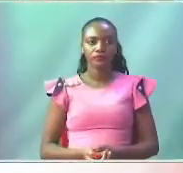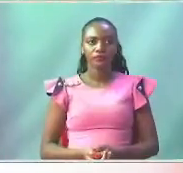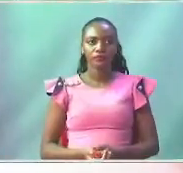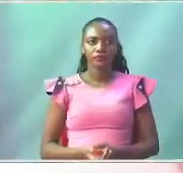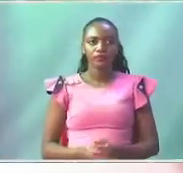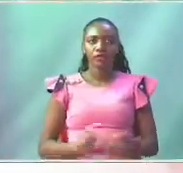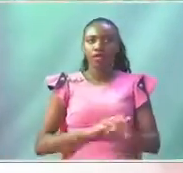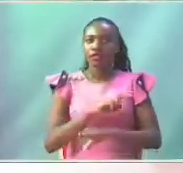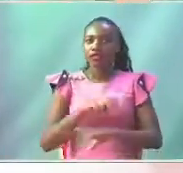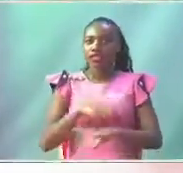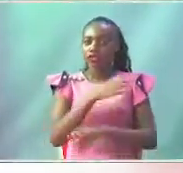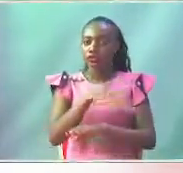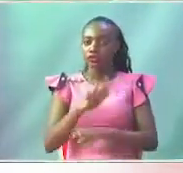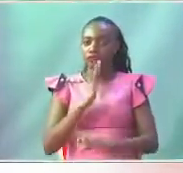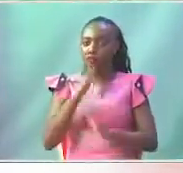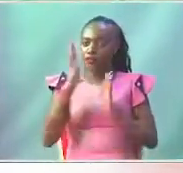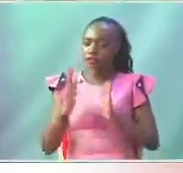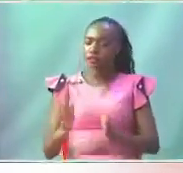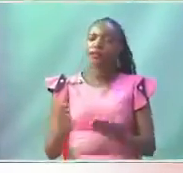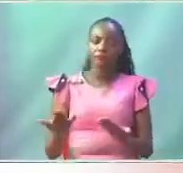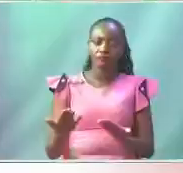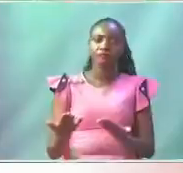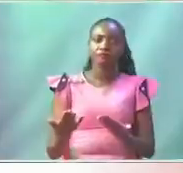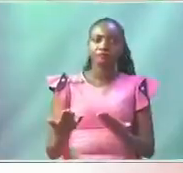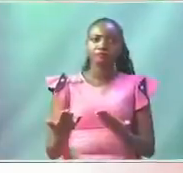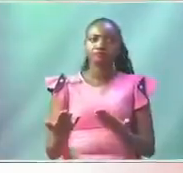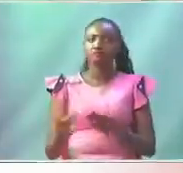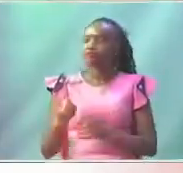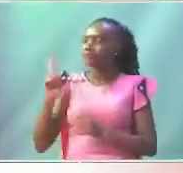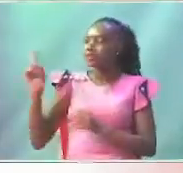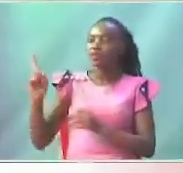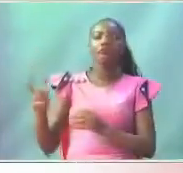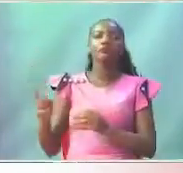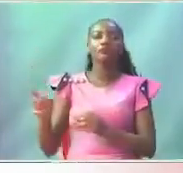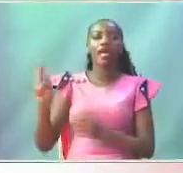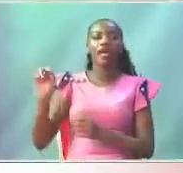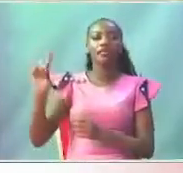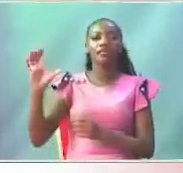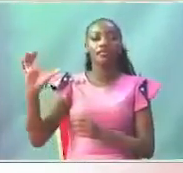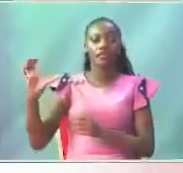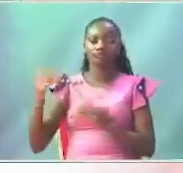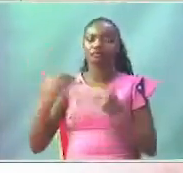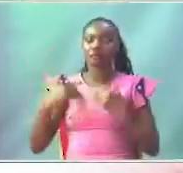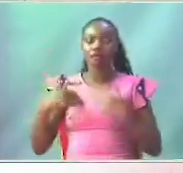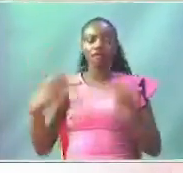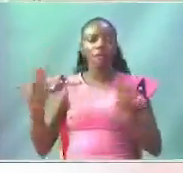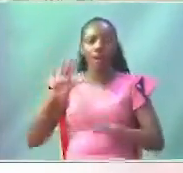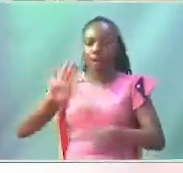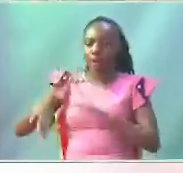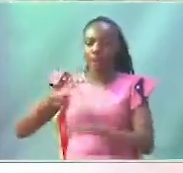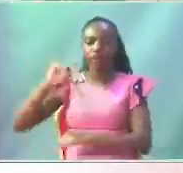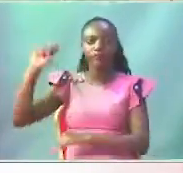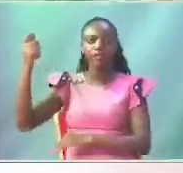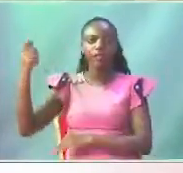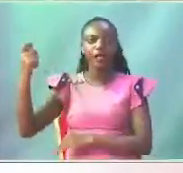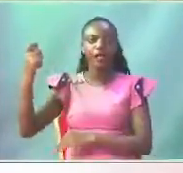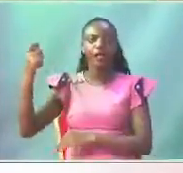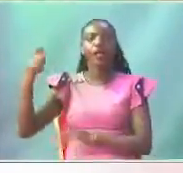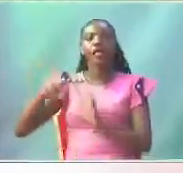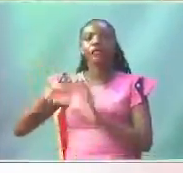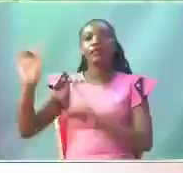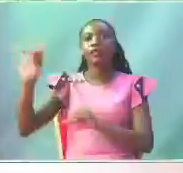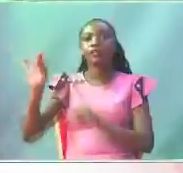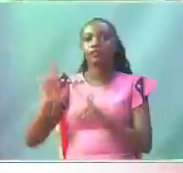National Assembly Speaker Justin Muturi held a low-key National Delegates Convention at the Bomas of Kenya in Nairobi after